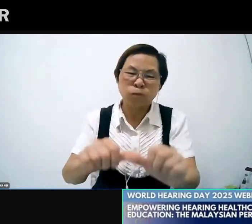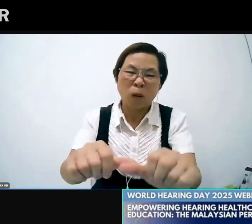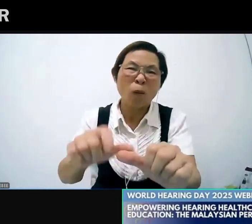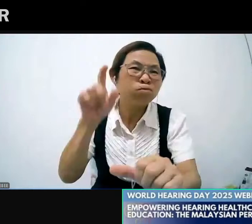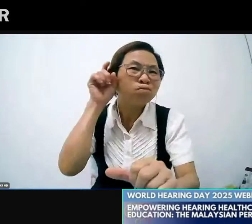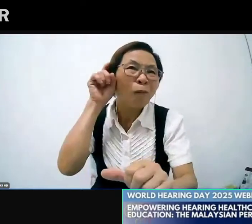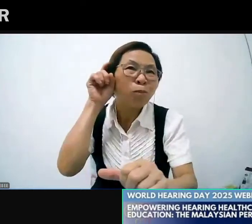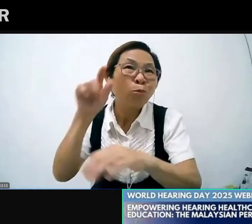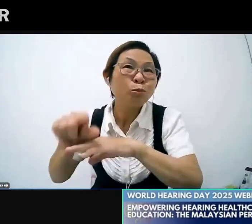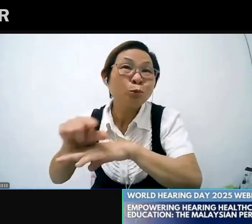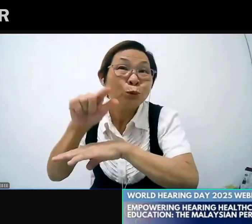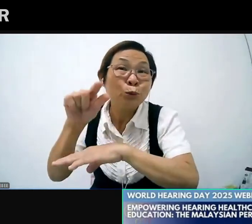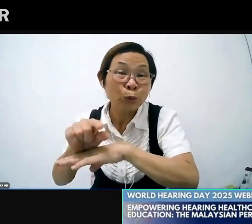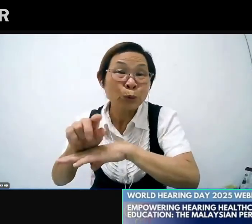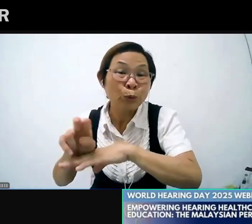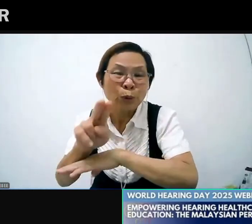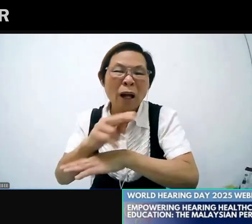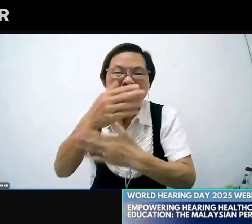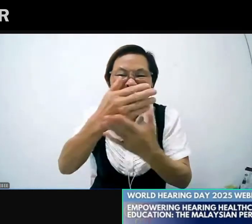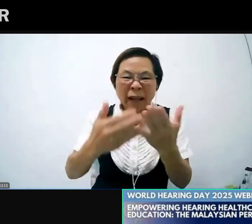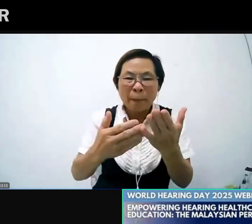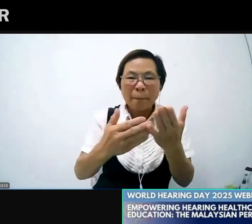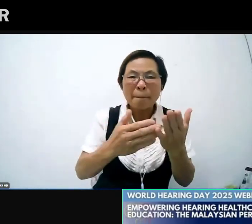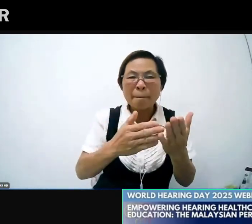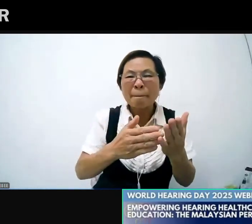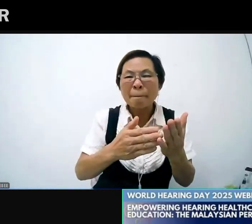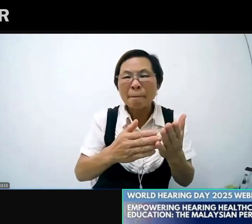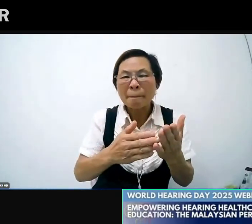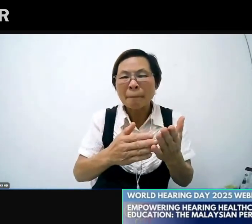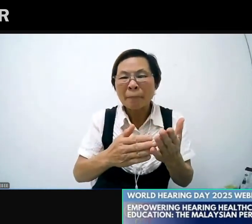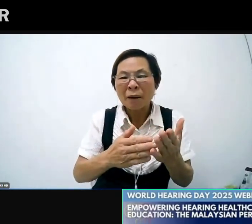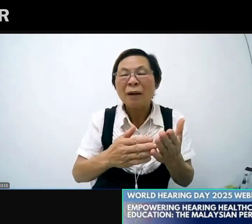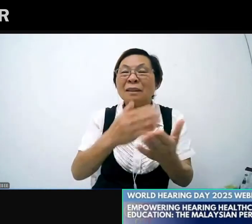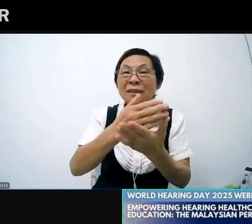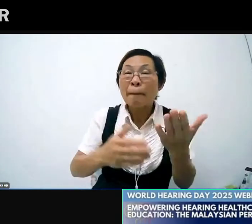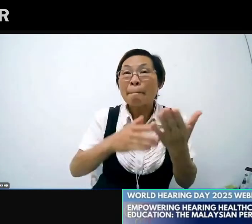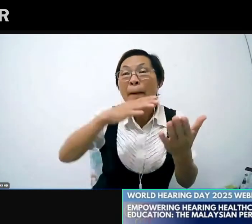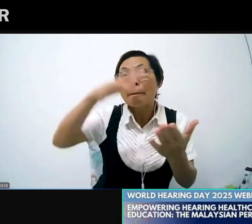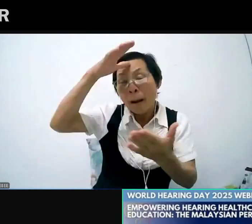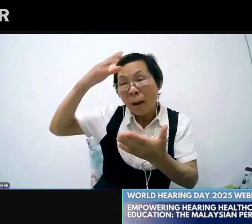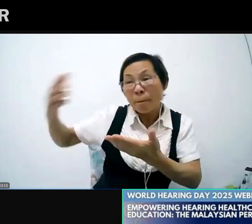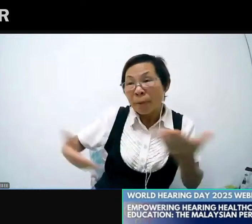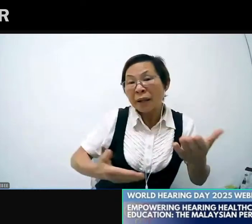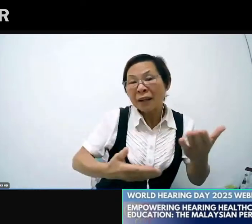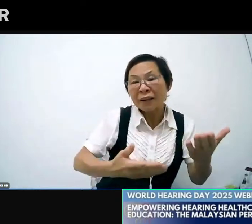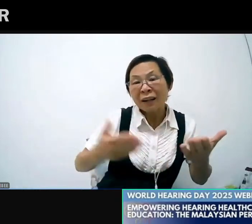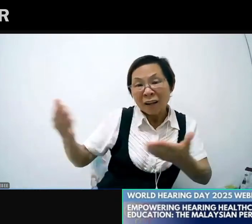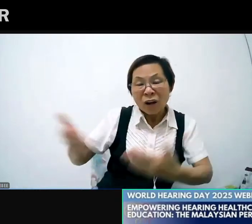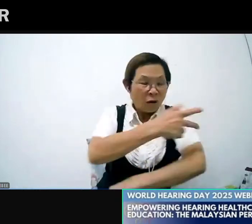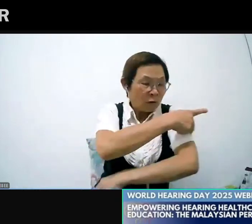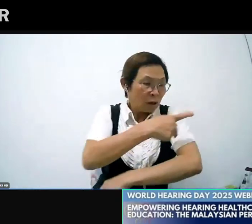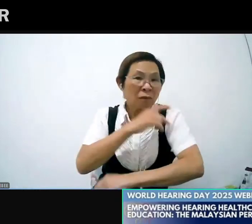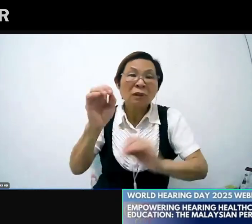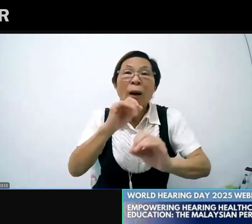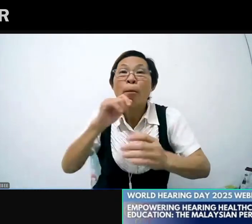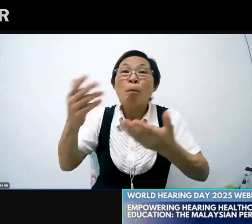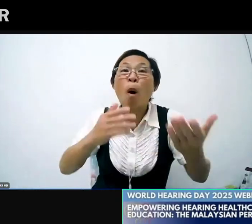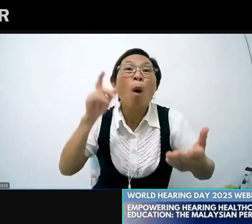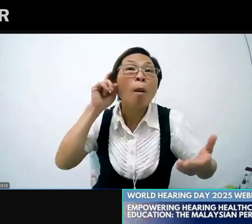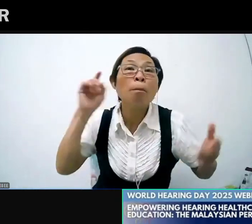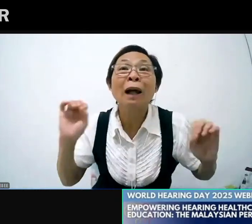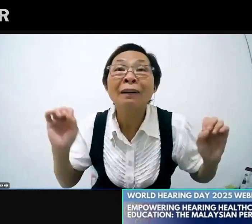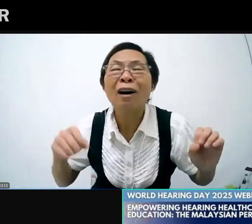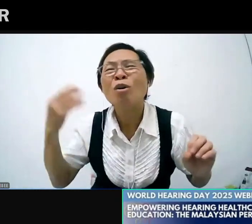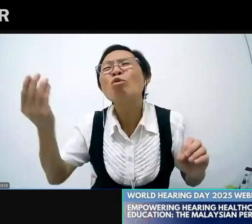see that some parents bring their child to clinic without wearing their hearing aid. So this is common, okay? And this is